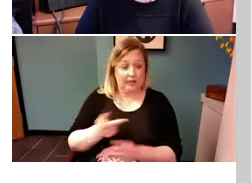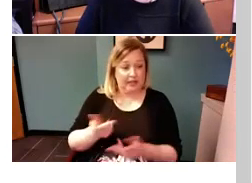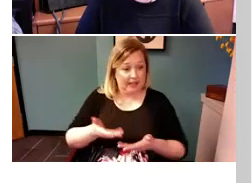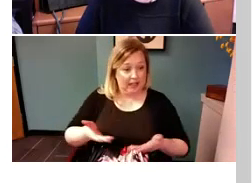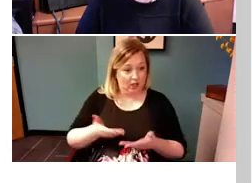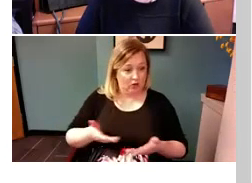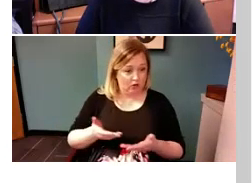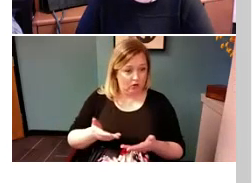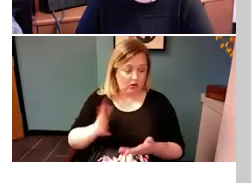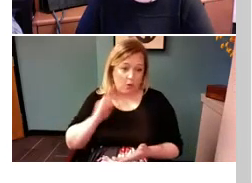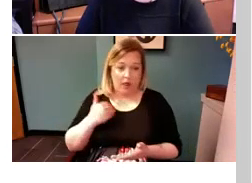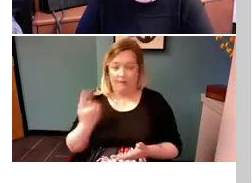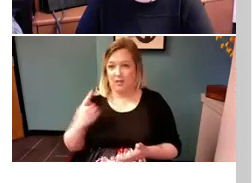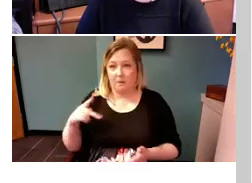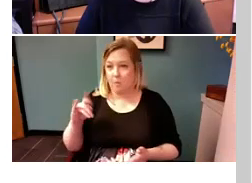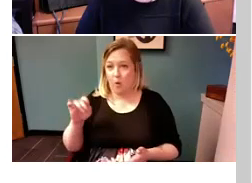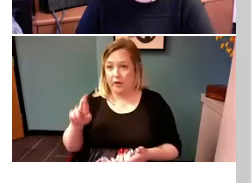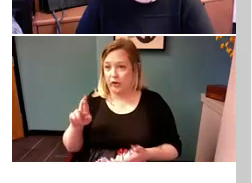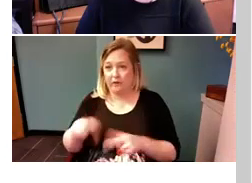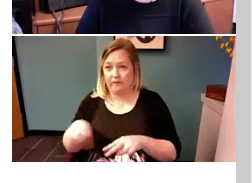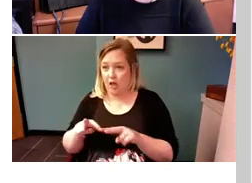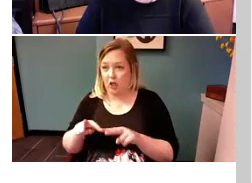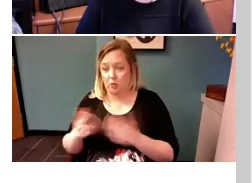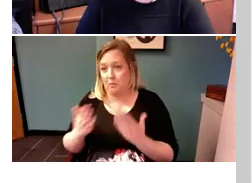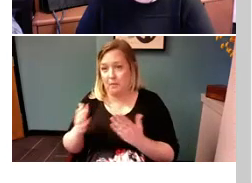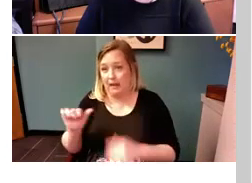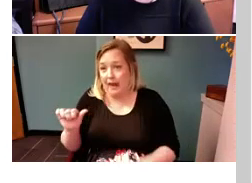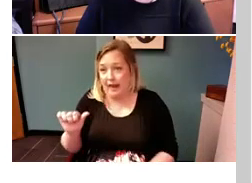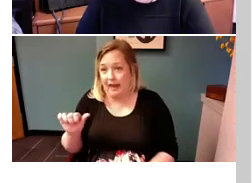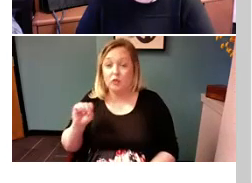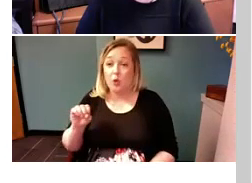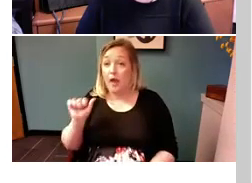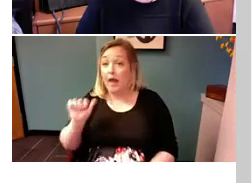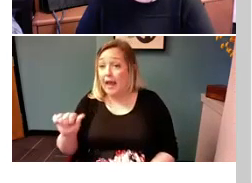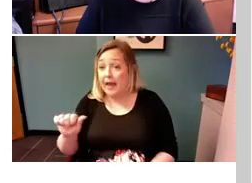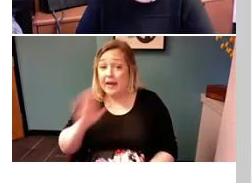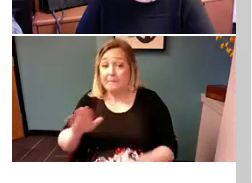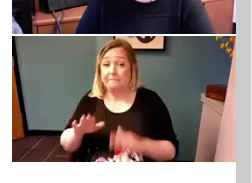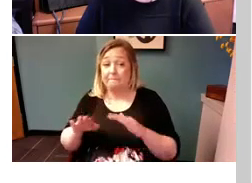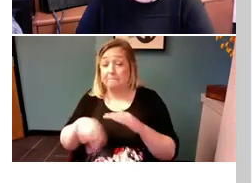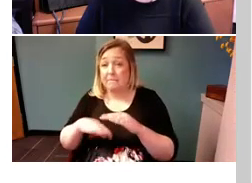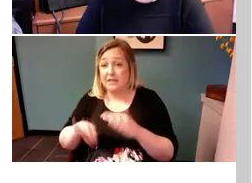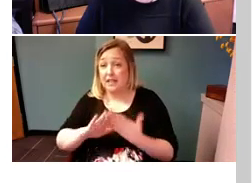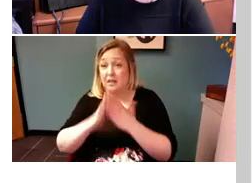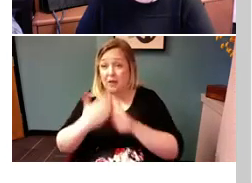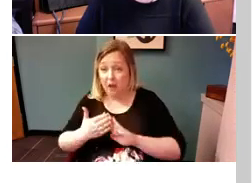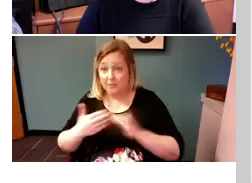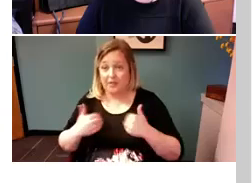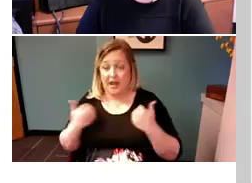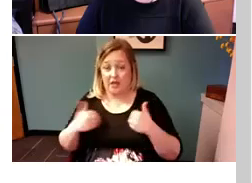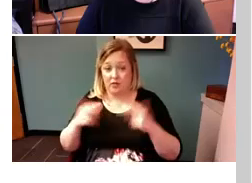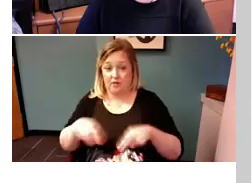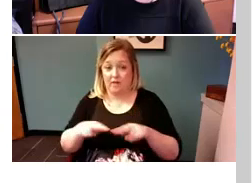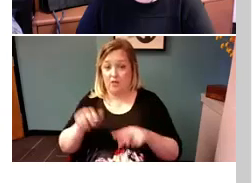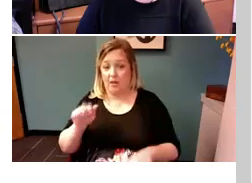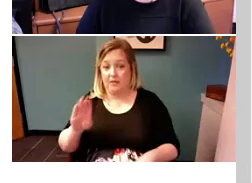value here. Let's say A. So A basically becomes address value ABCD because A